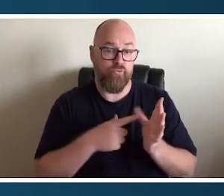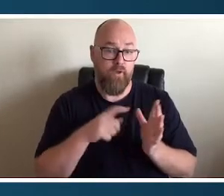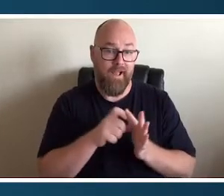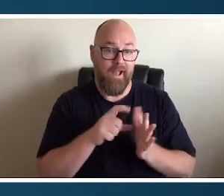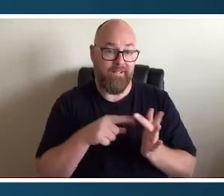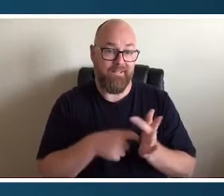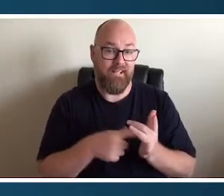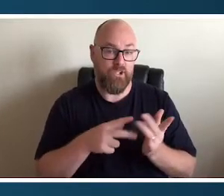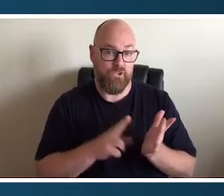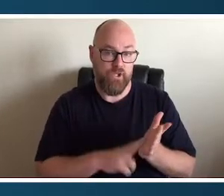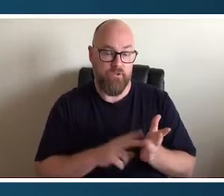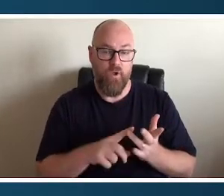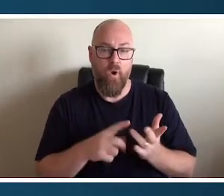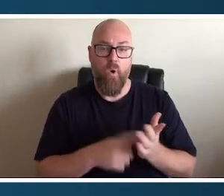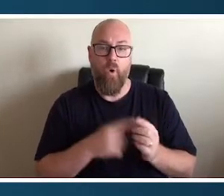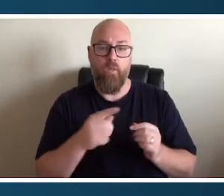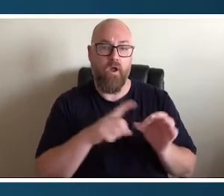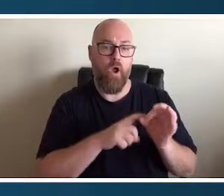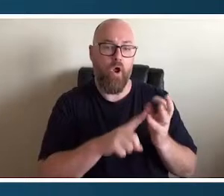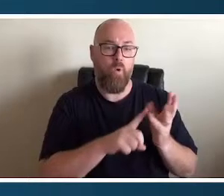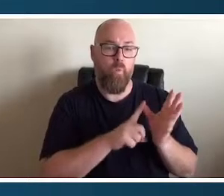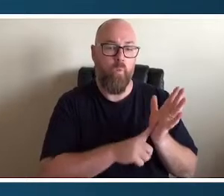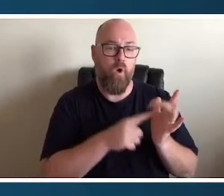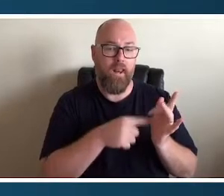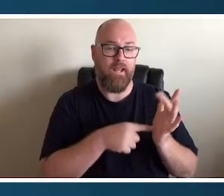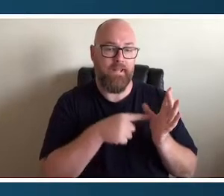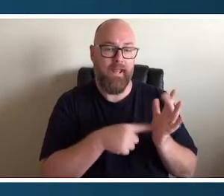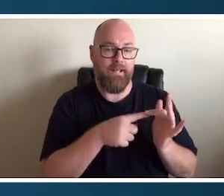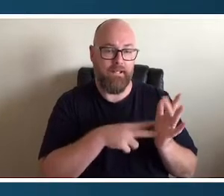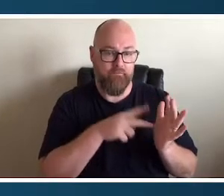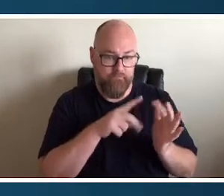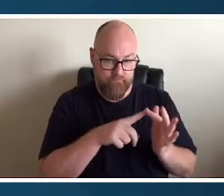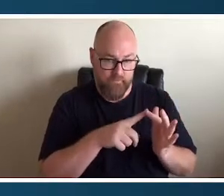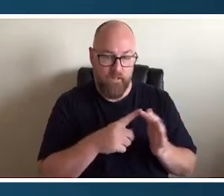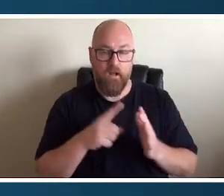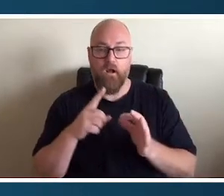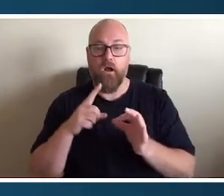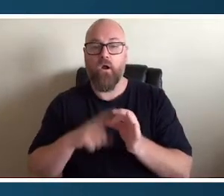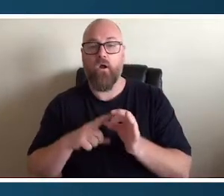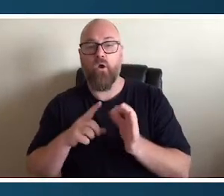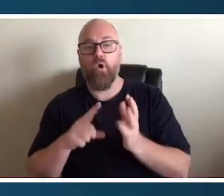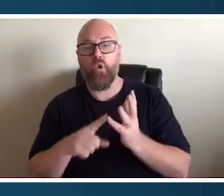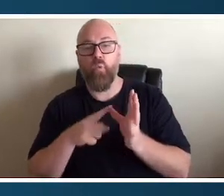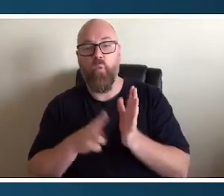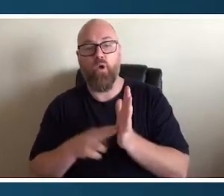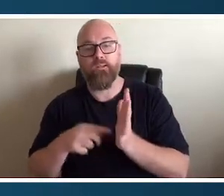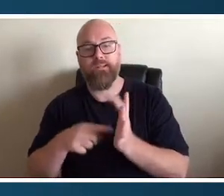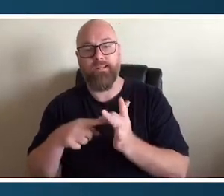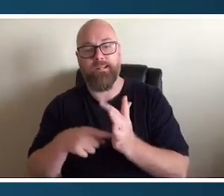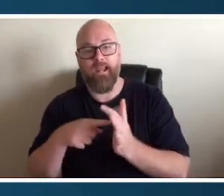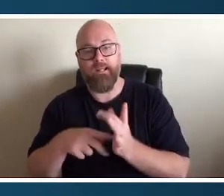disconnect between the qualitative and the quantitative findings, or do they always match up?